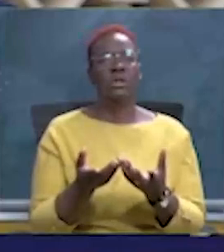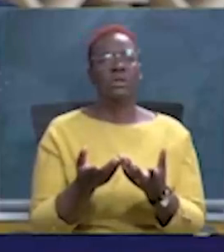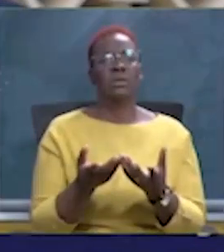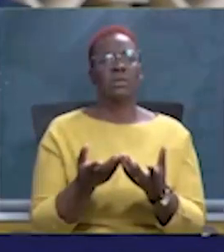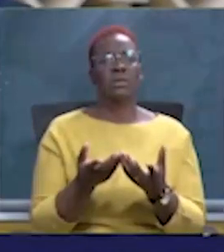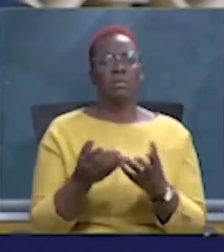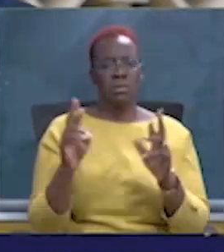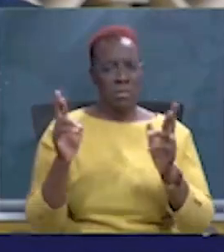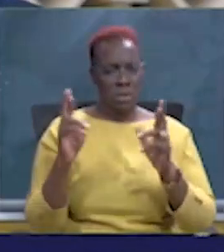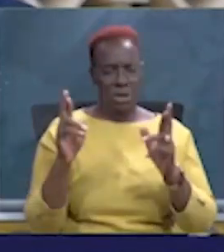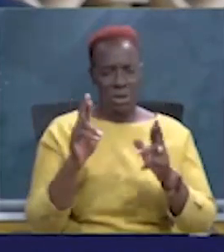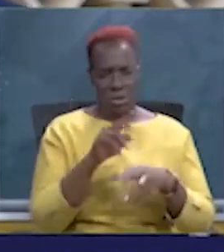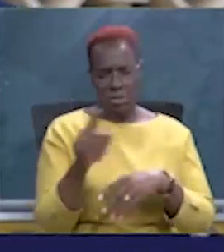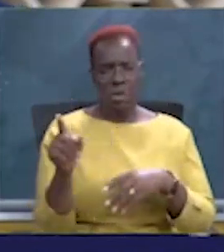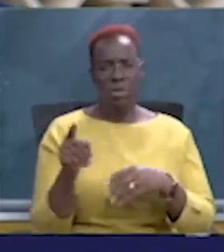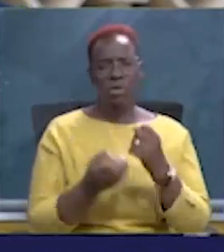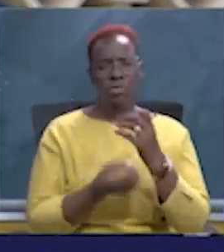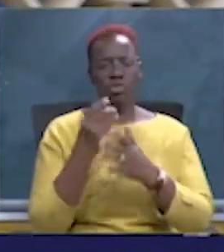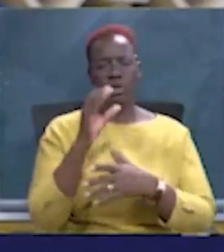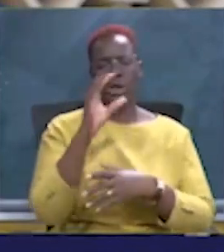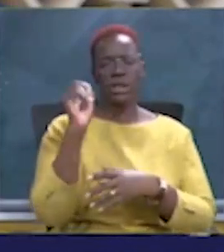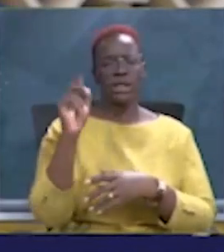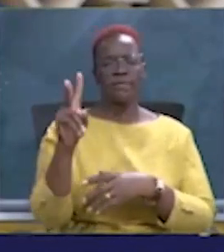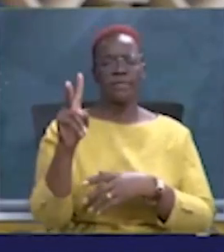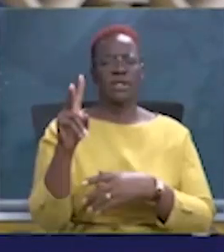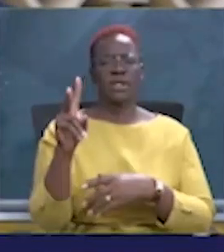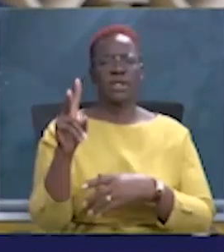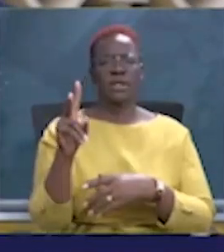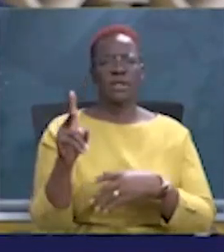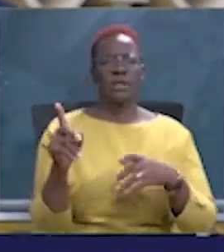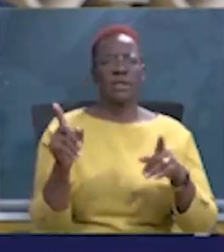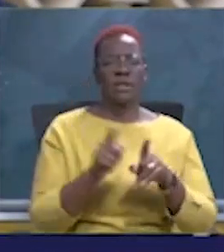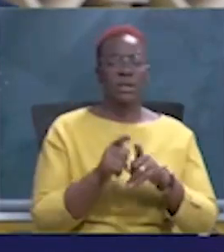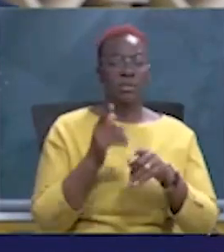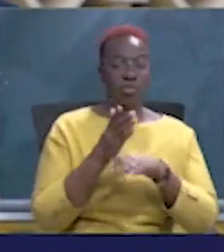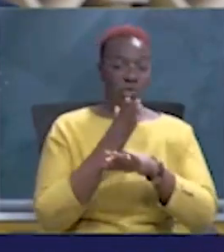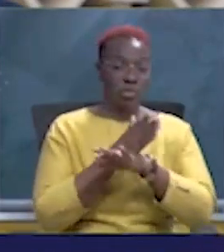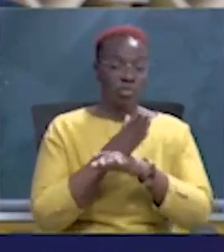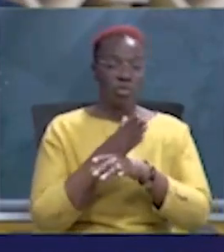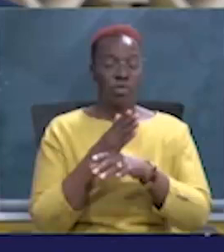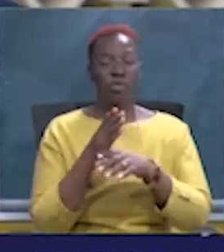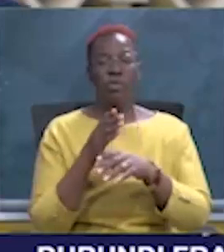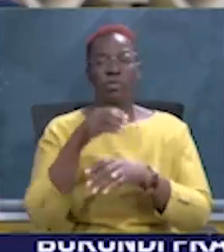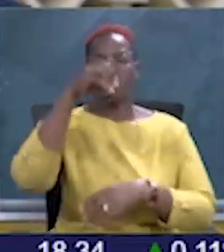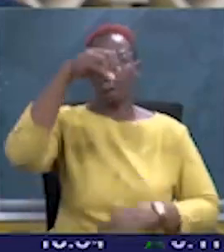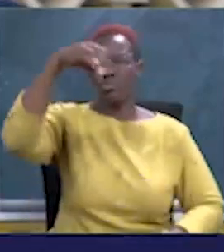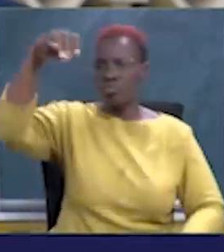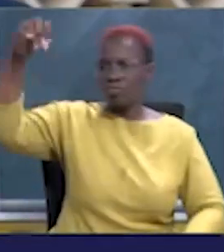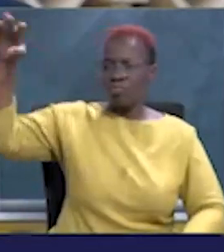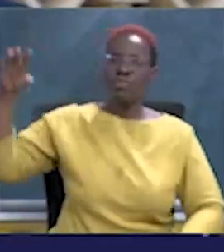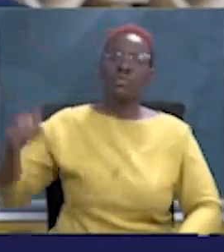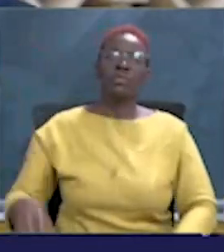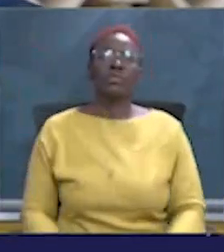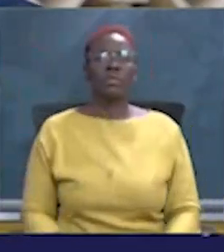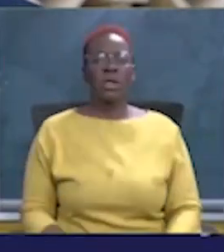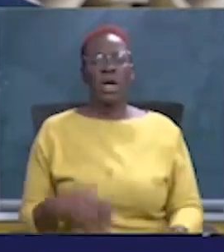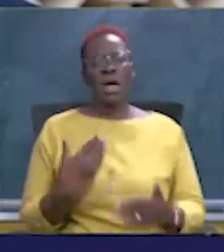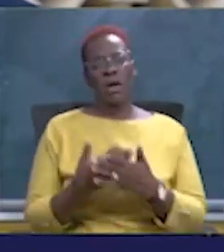readiness to put in the CCTV cameras and to increase the number of floodlights, to put up to